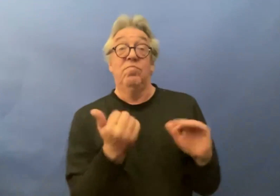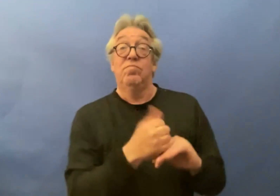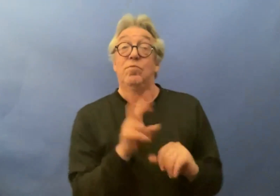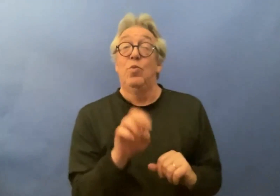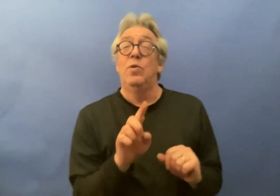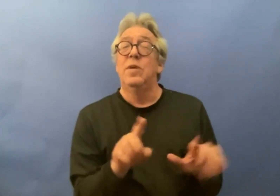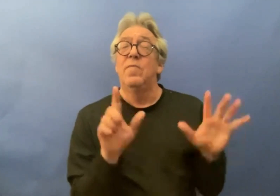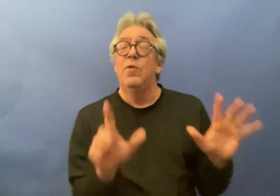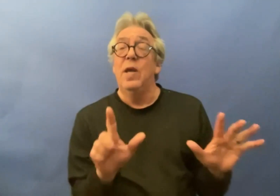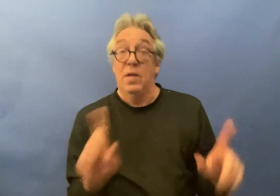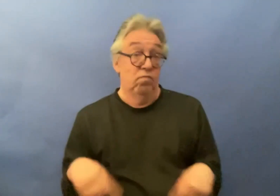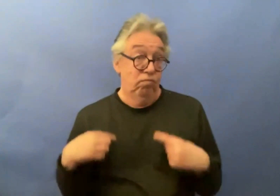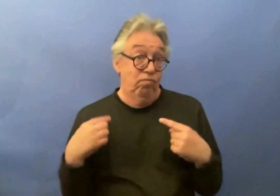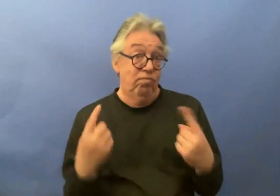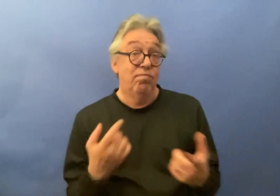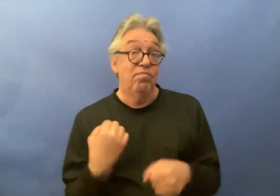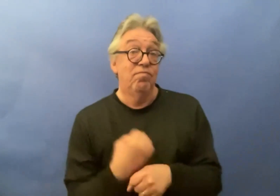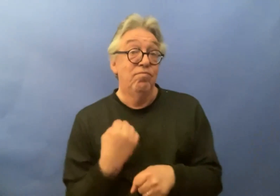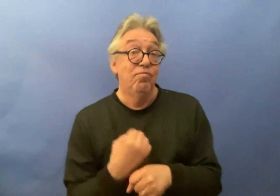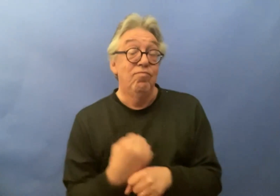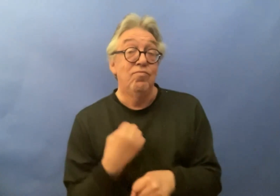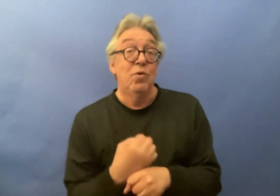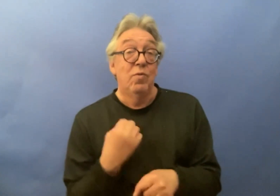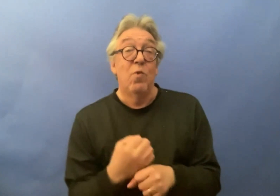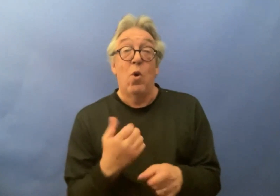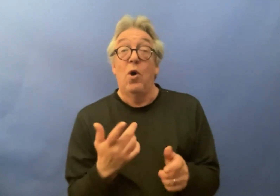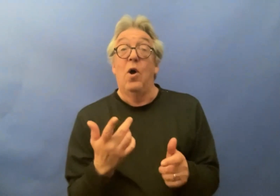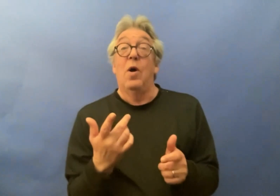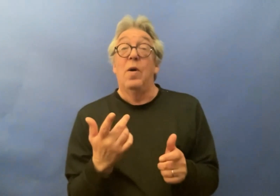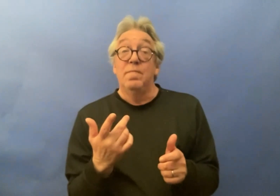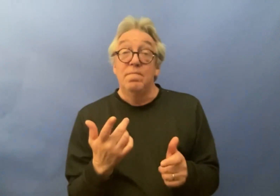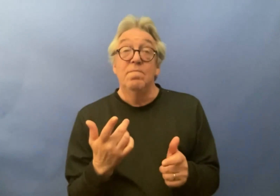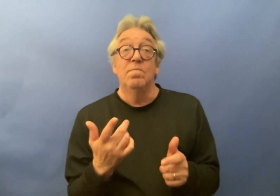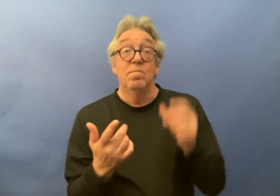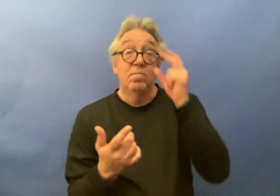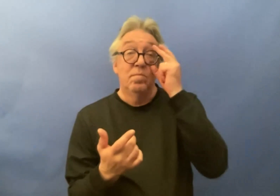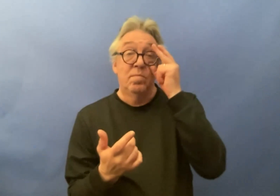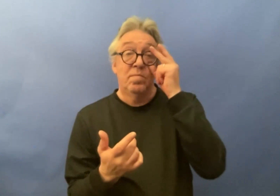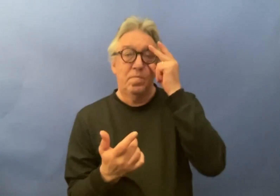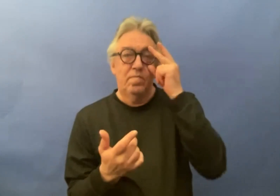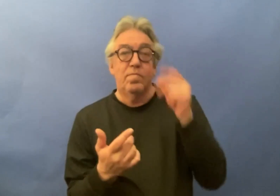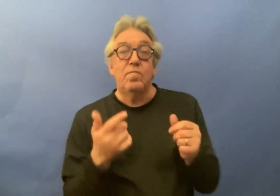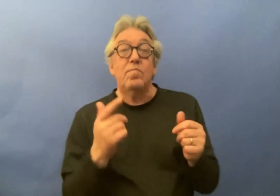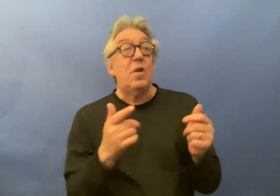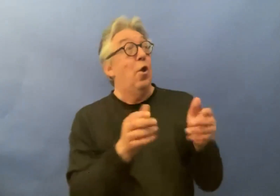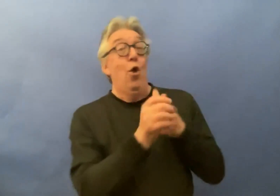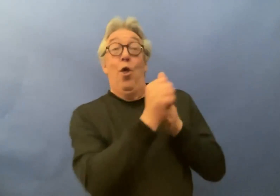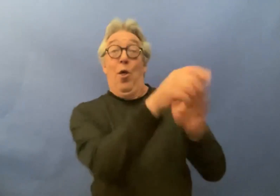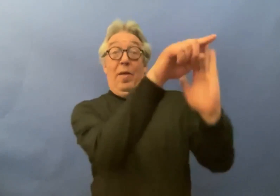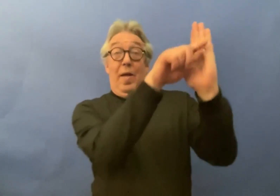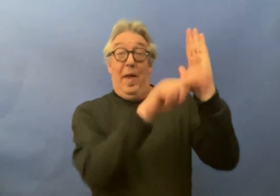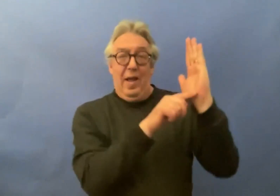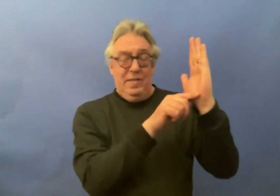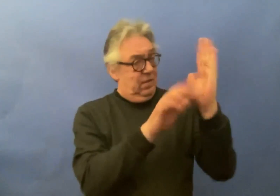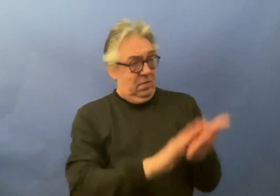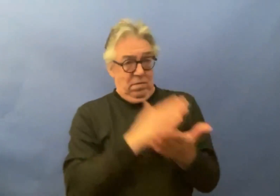has been working to put the interagency committee guideline in action through